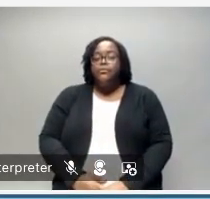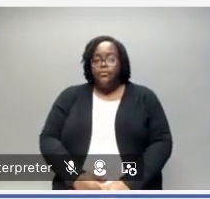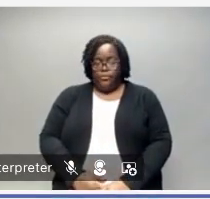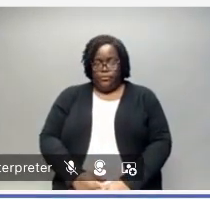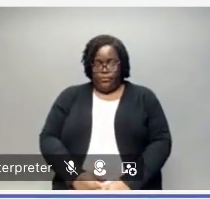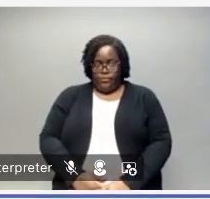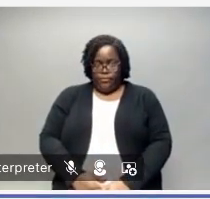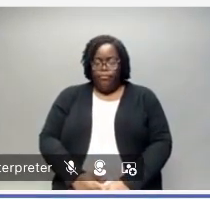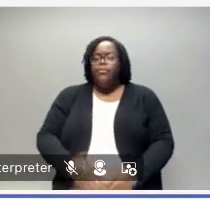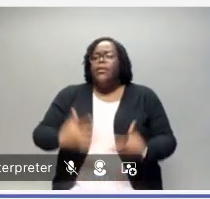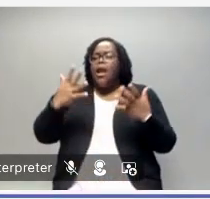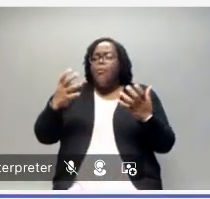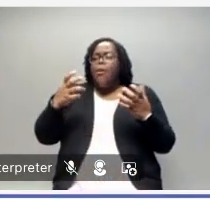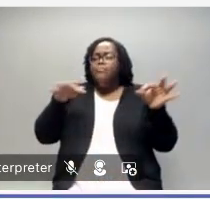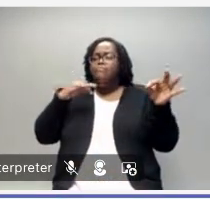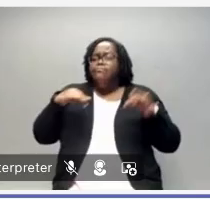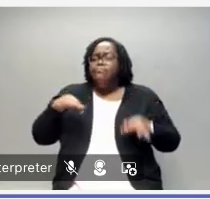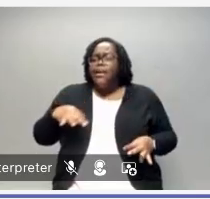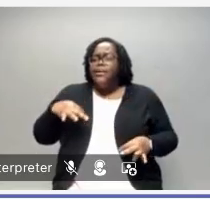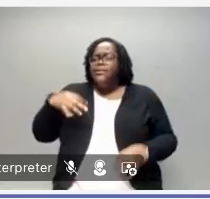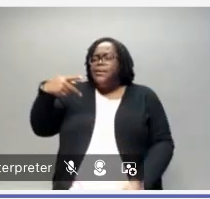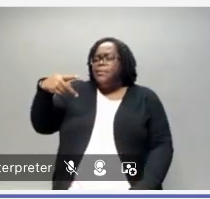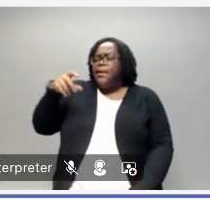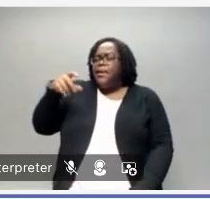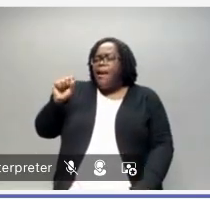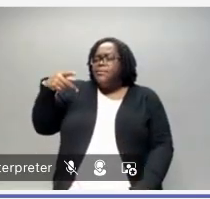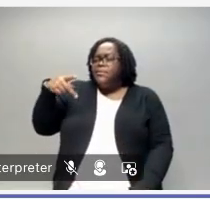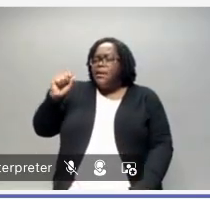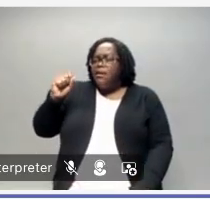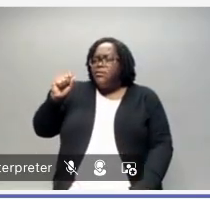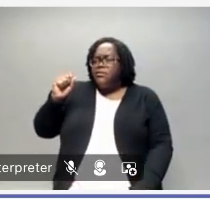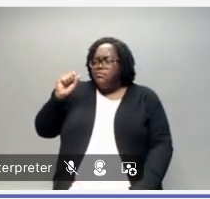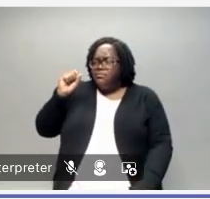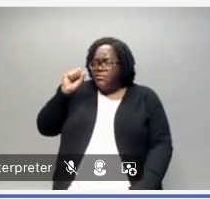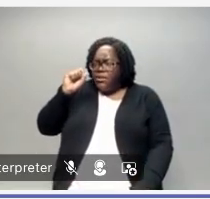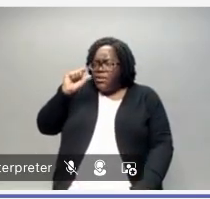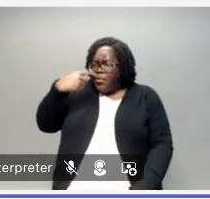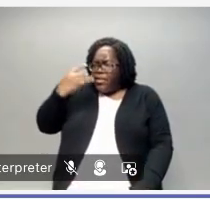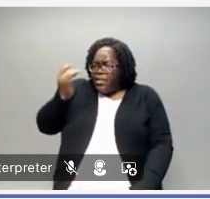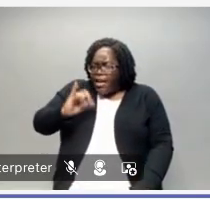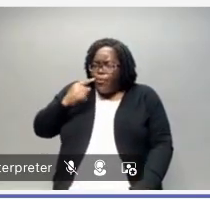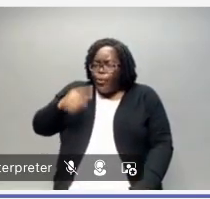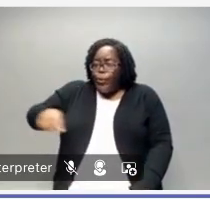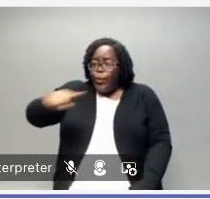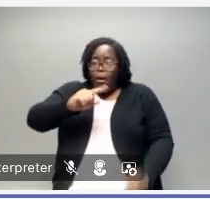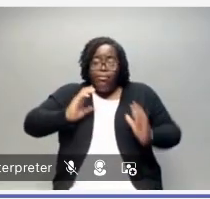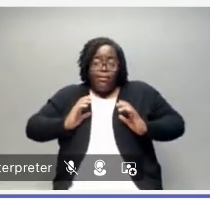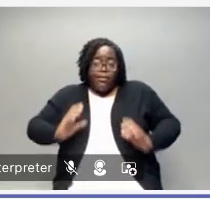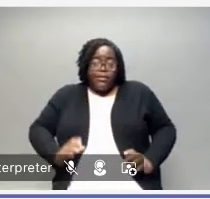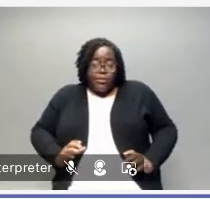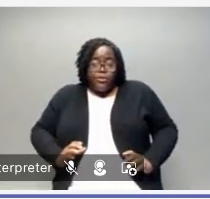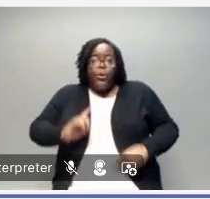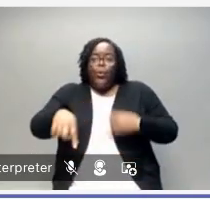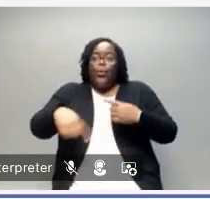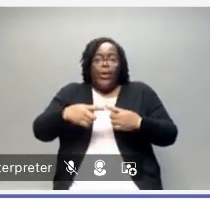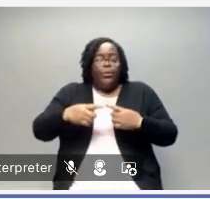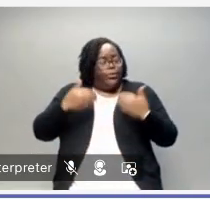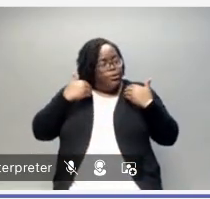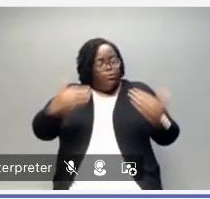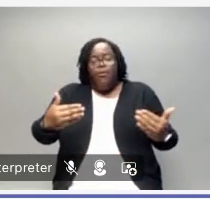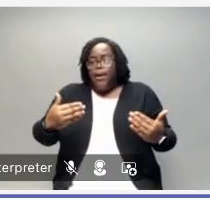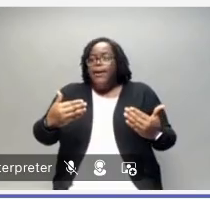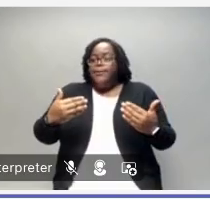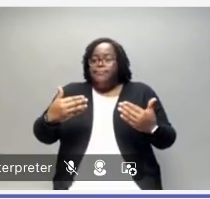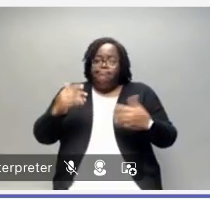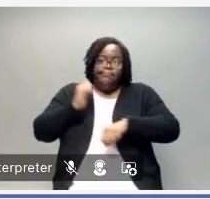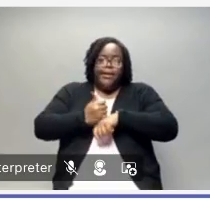So I want to talk through what a PSPS is going to look like to you when we call it.